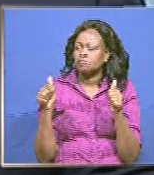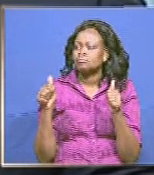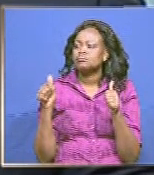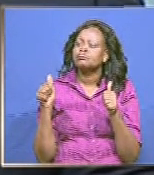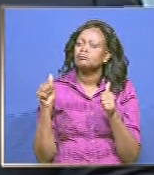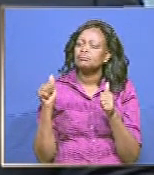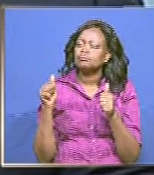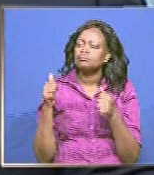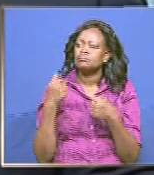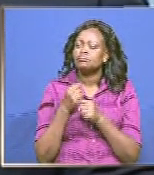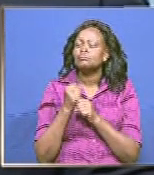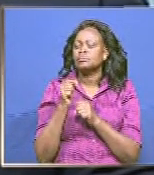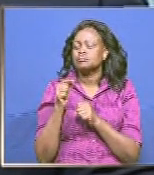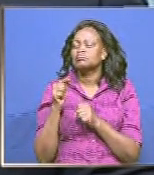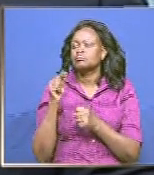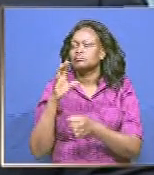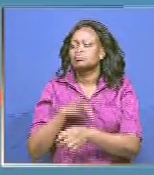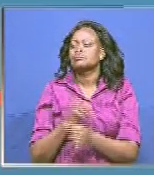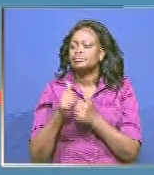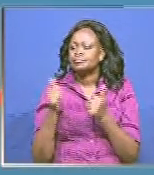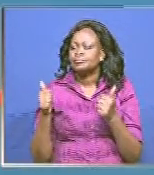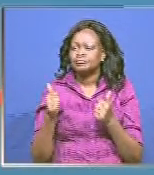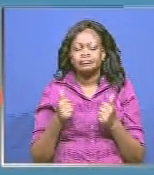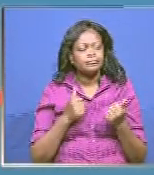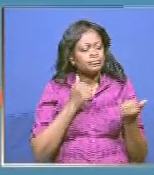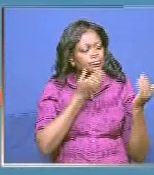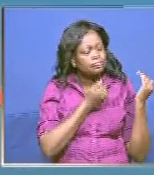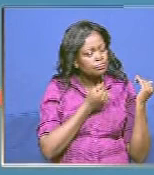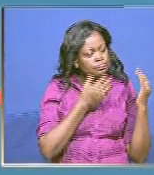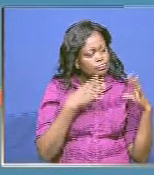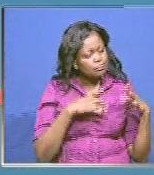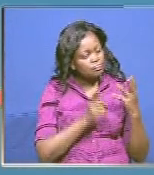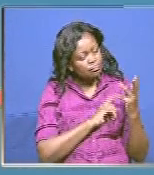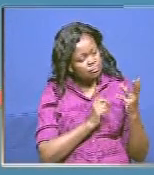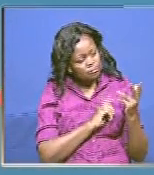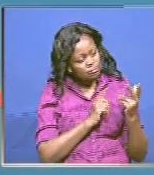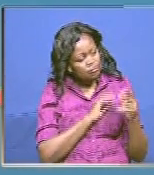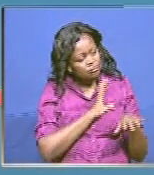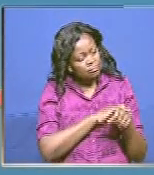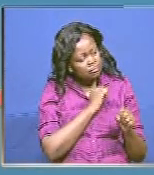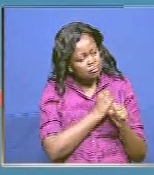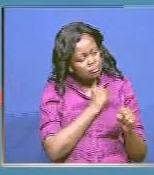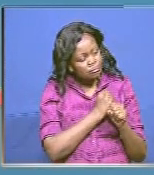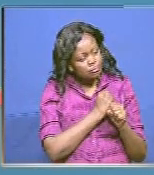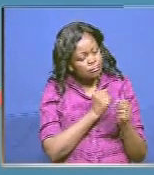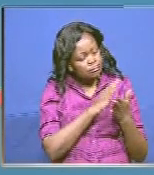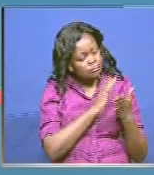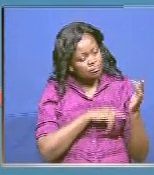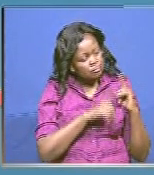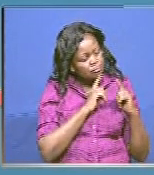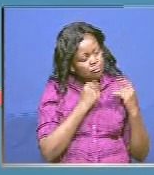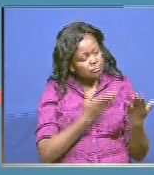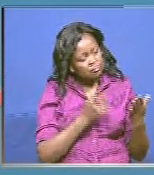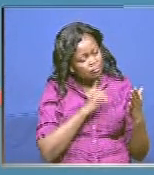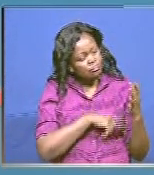to magnify the potential there. So now, in your predictions, perhaps how many people do you think can get employed based on, you know, what you're talking about and what you're